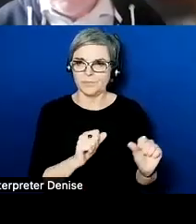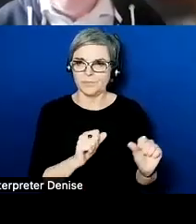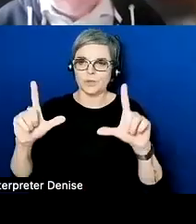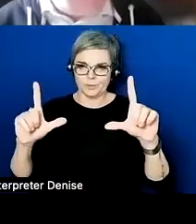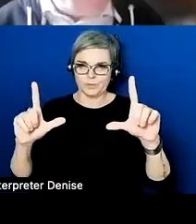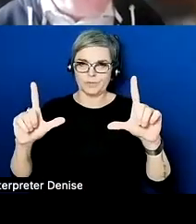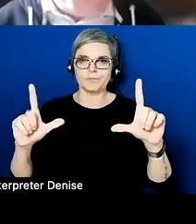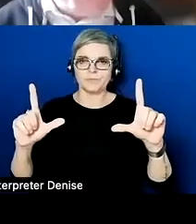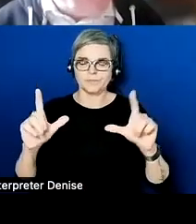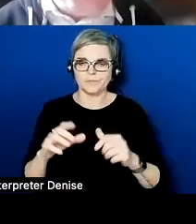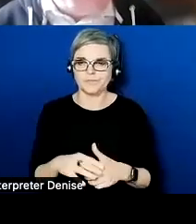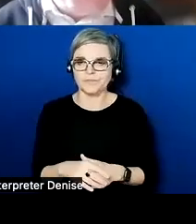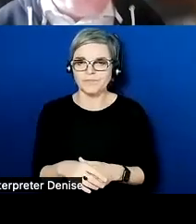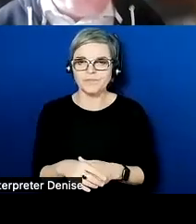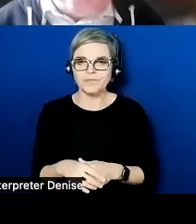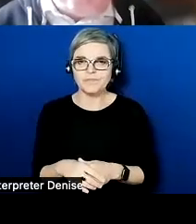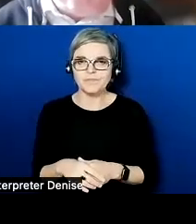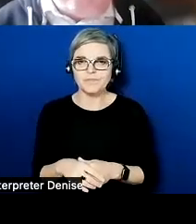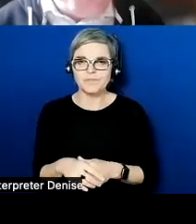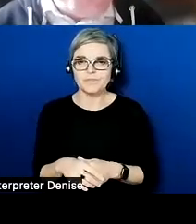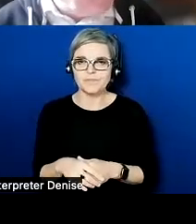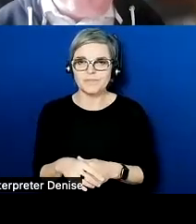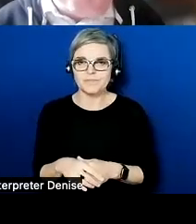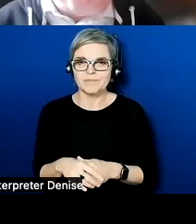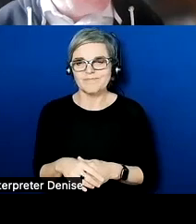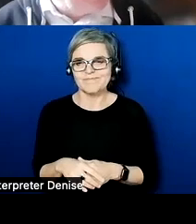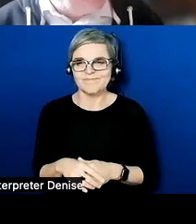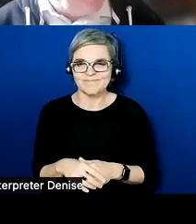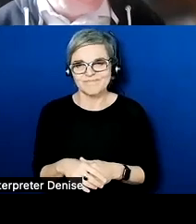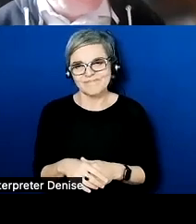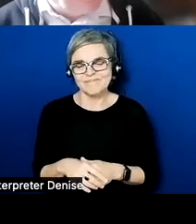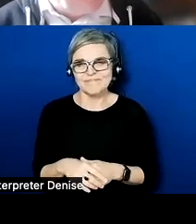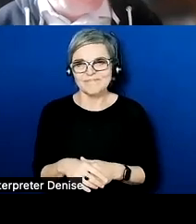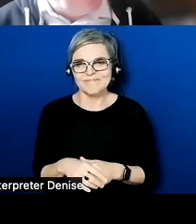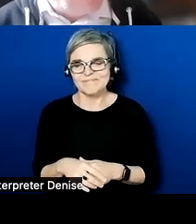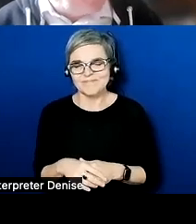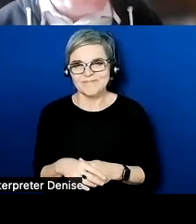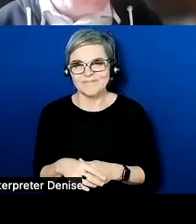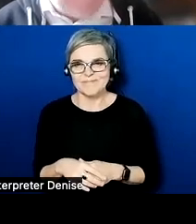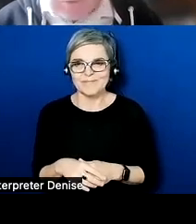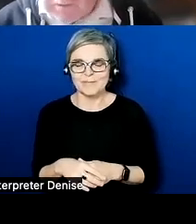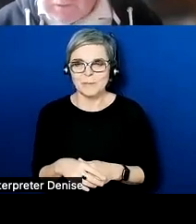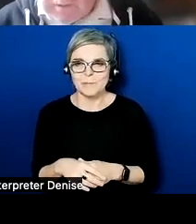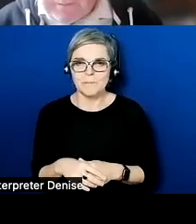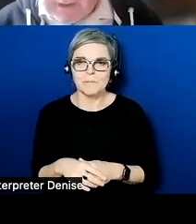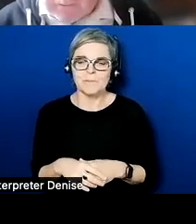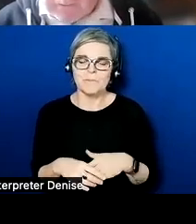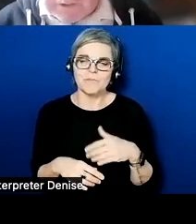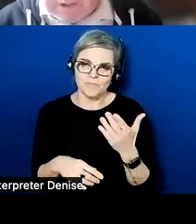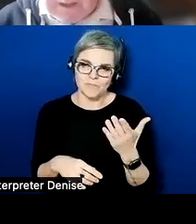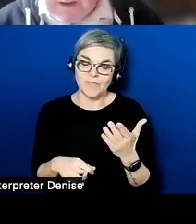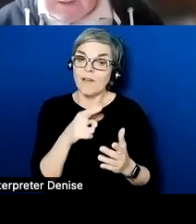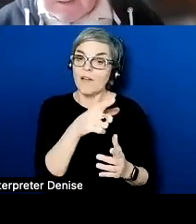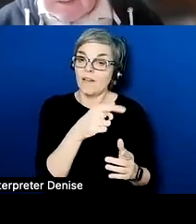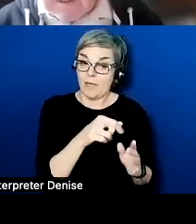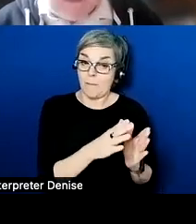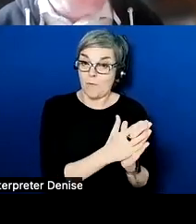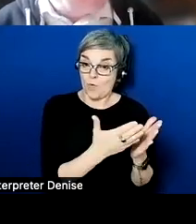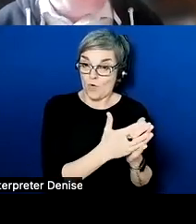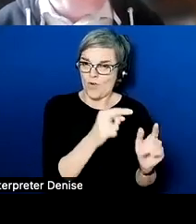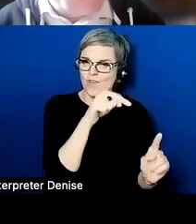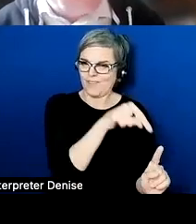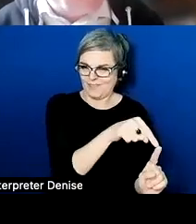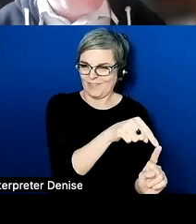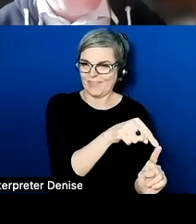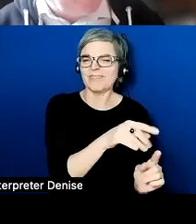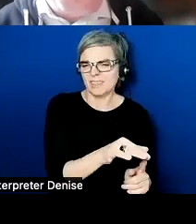a part of, I call this part based on his book, The Exceptional Fellows. And this is a sequence